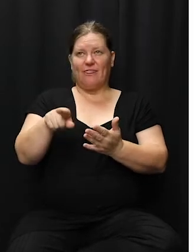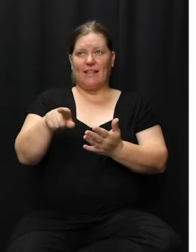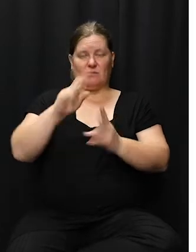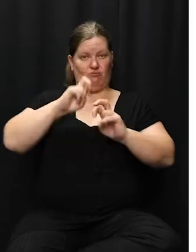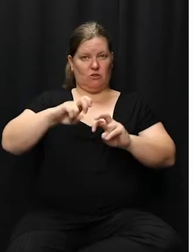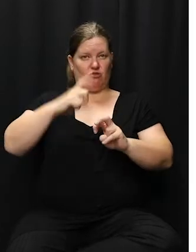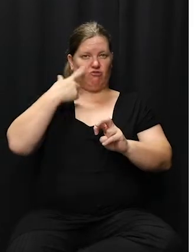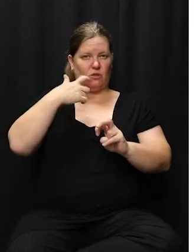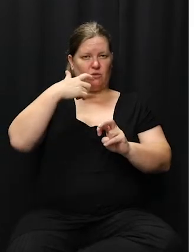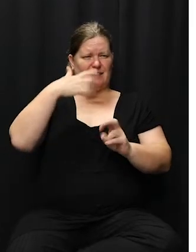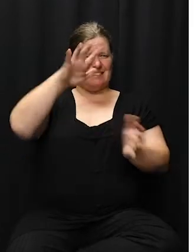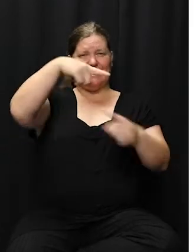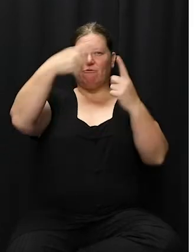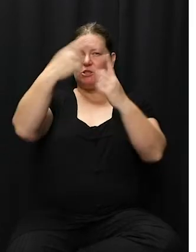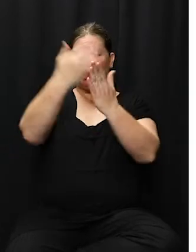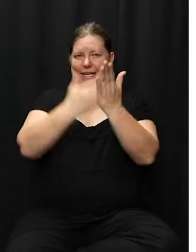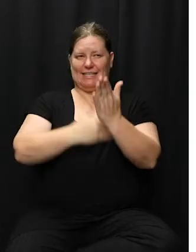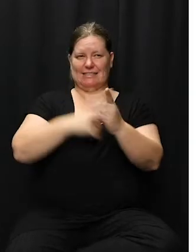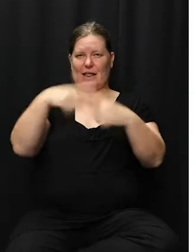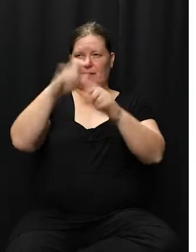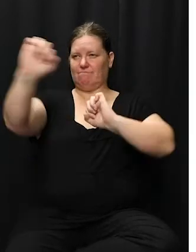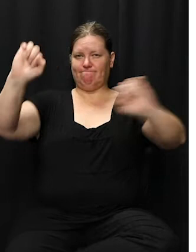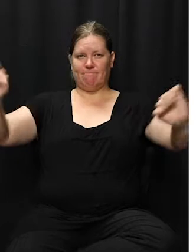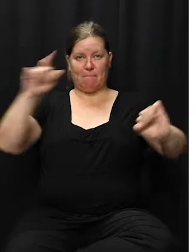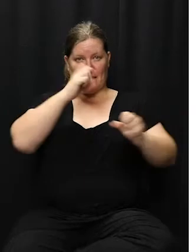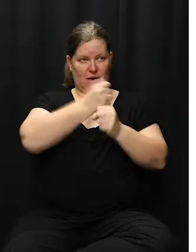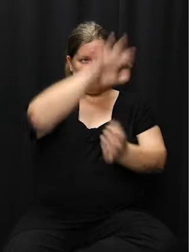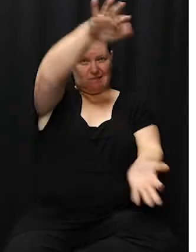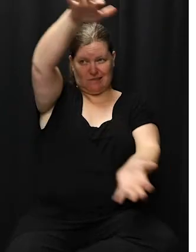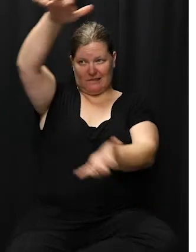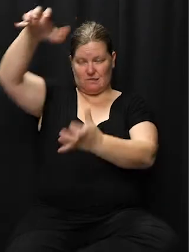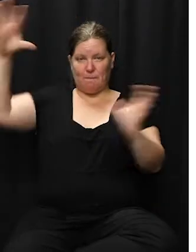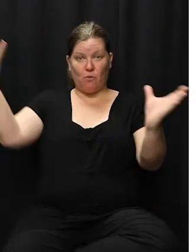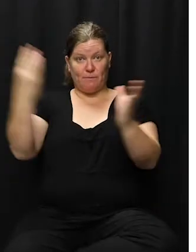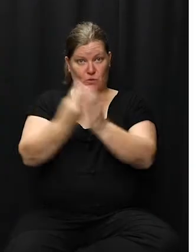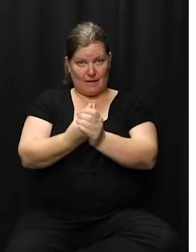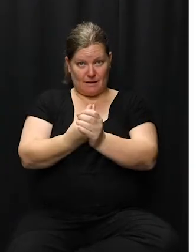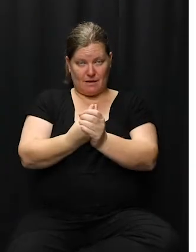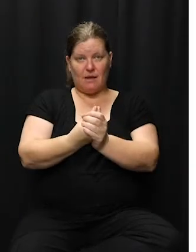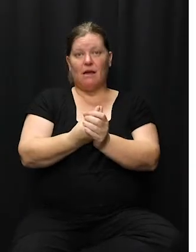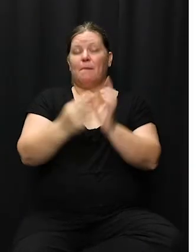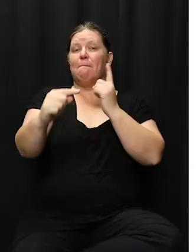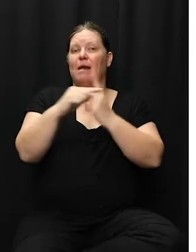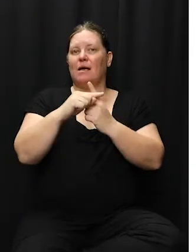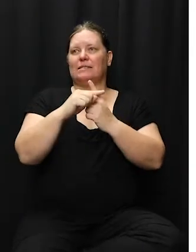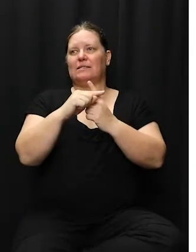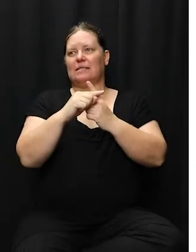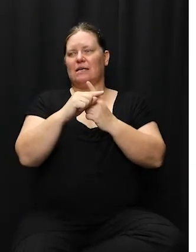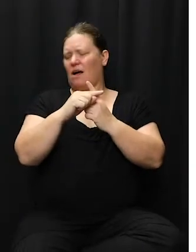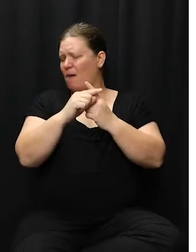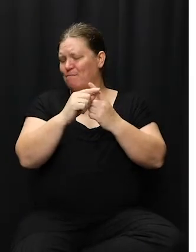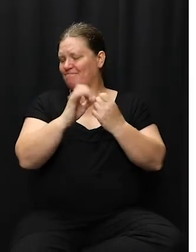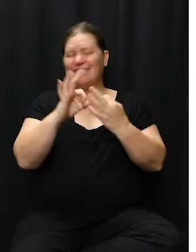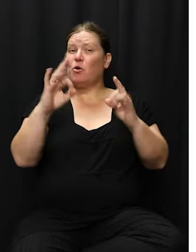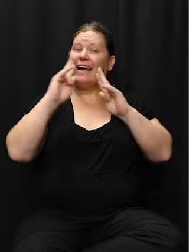The researchers got together a whole lot of other people's checklists and merged them together into one checklist. And also, look, it's really not clear